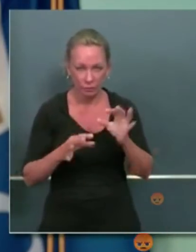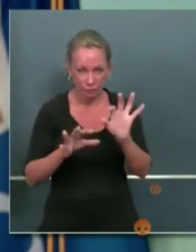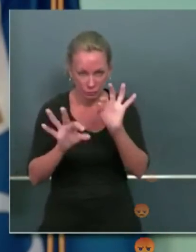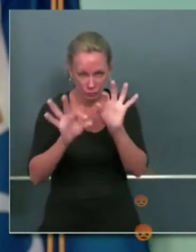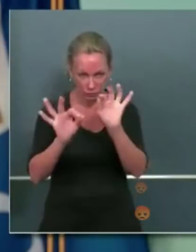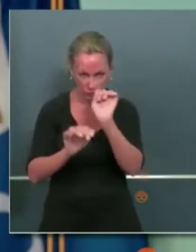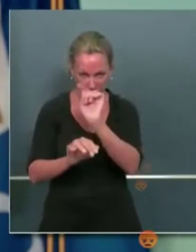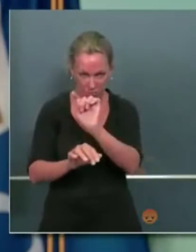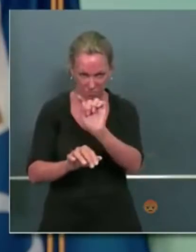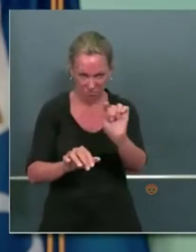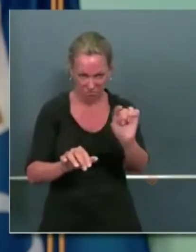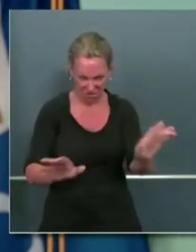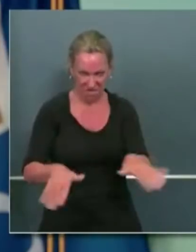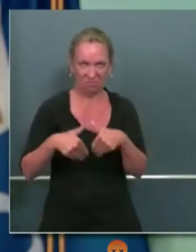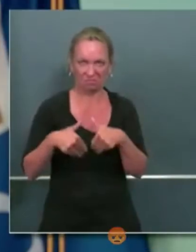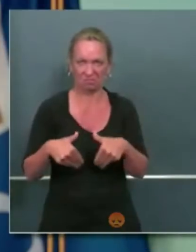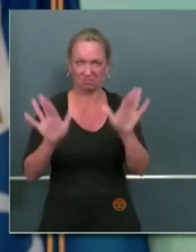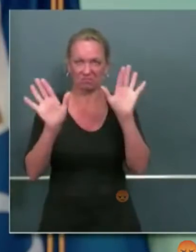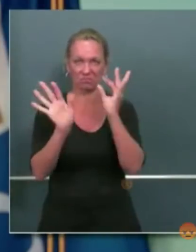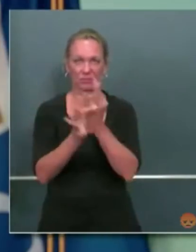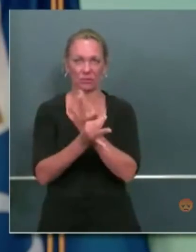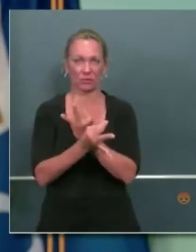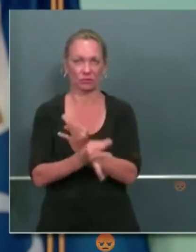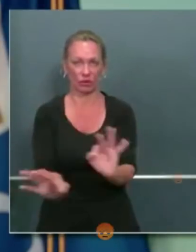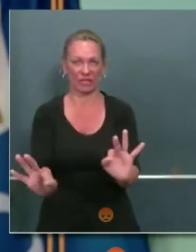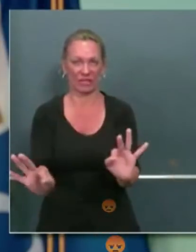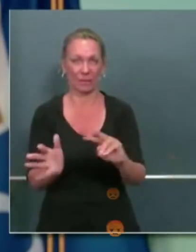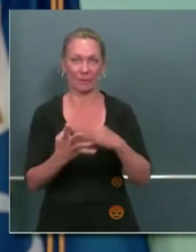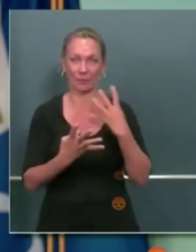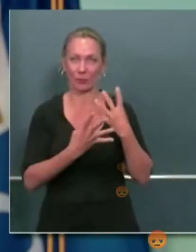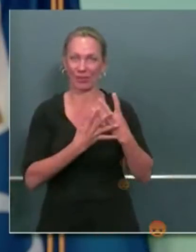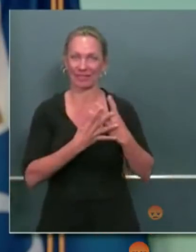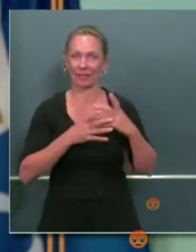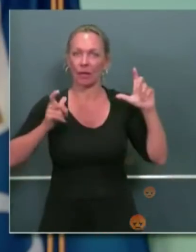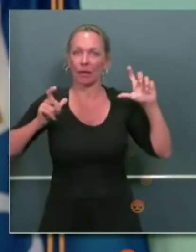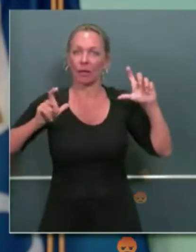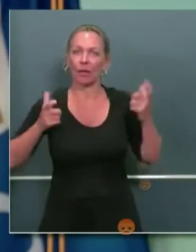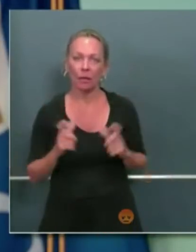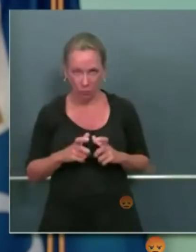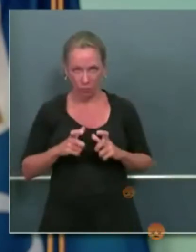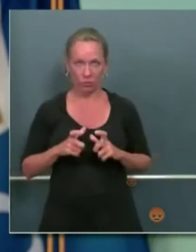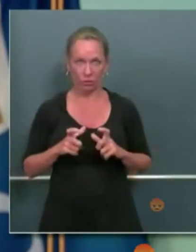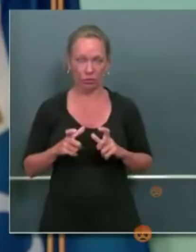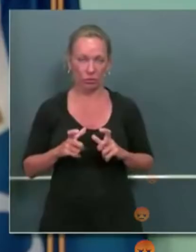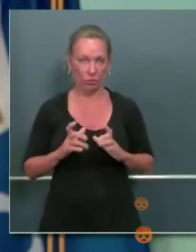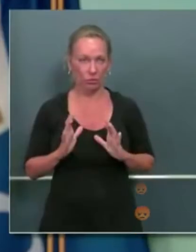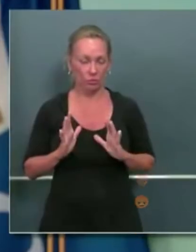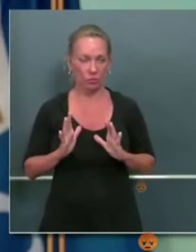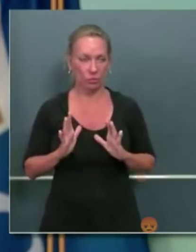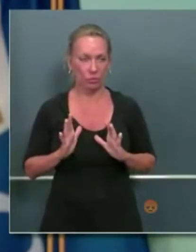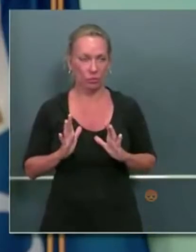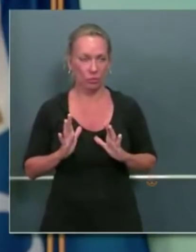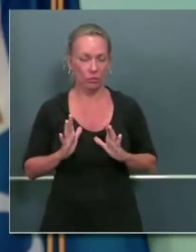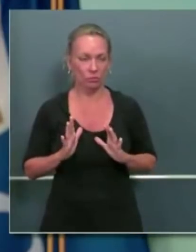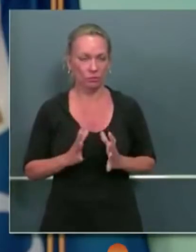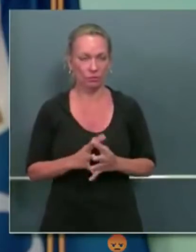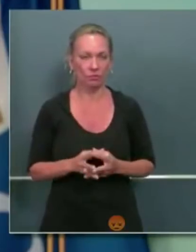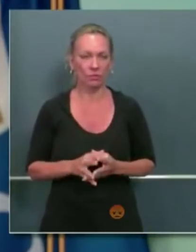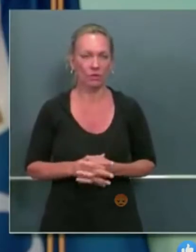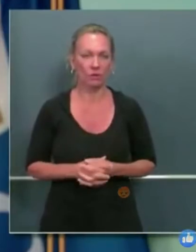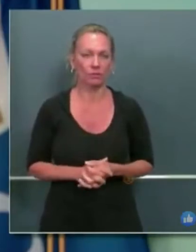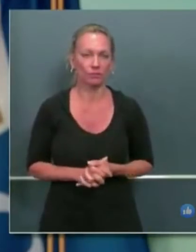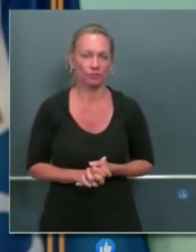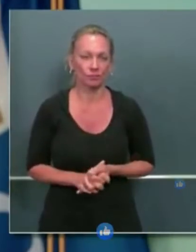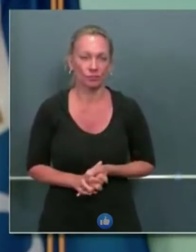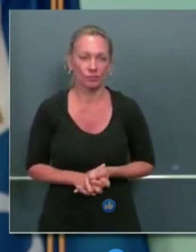nhân non-sex offenders ở that trong we have tập này. screened. The challenge is only 40 of them Mà không have a có place to tính go. nguy hiểm đối với cộng đồng. And so the question is, do you make